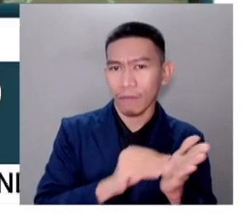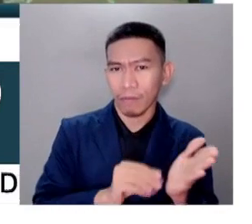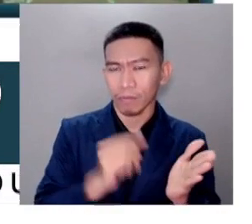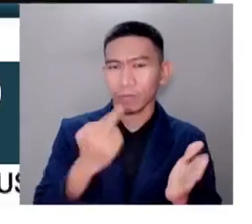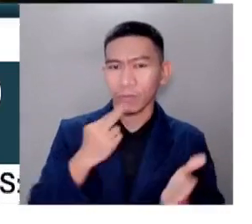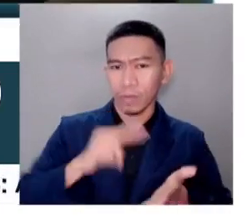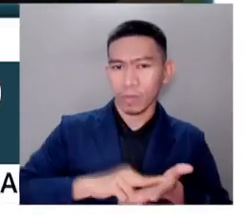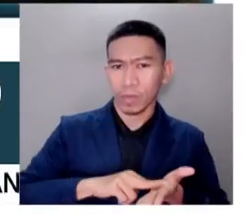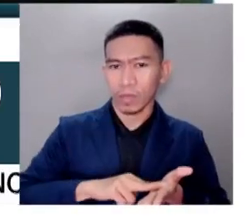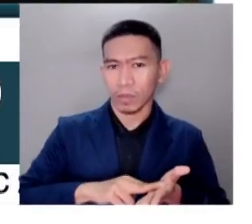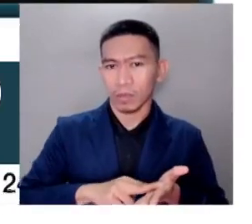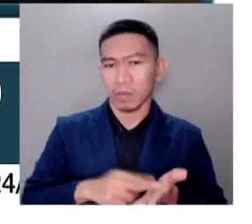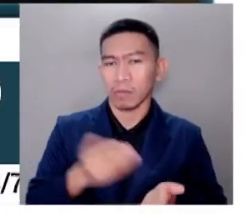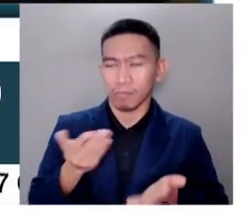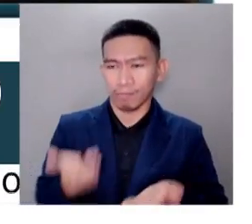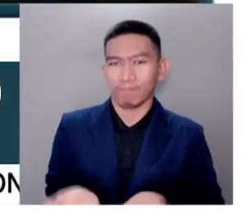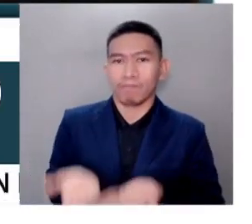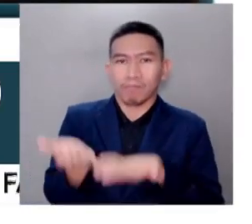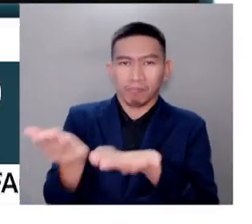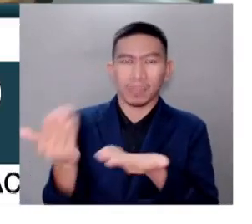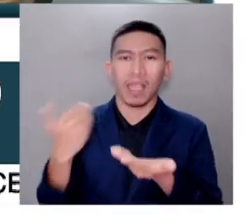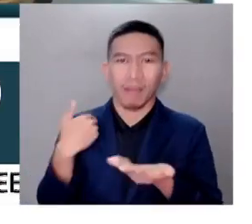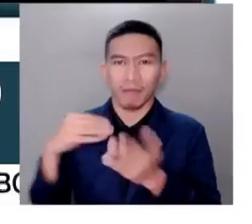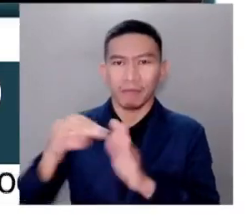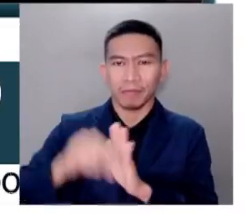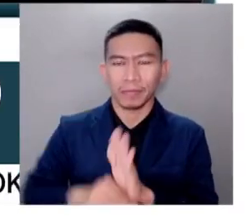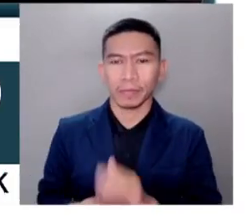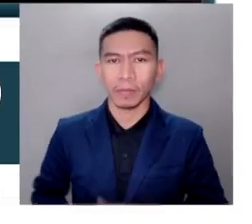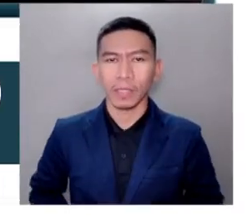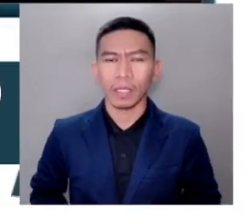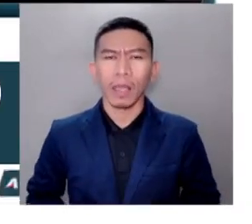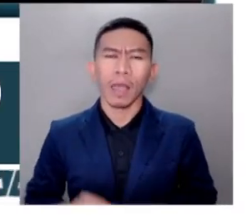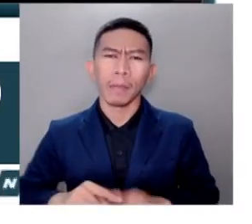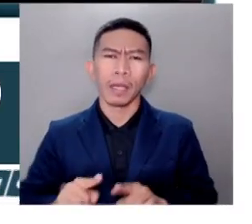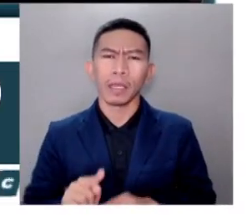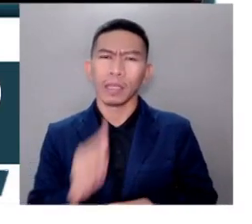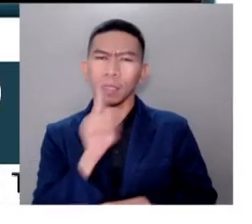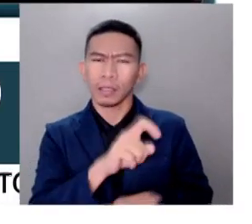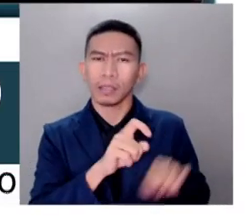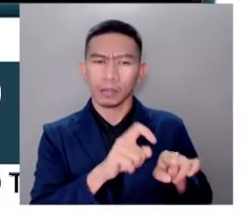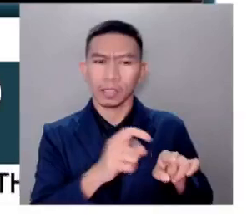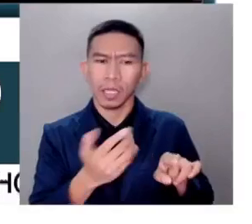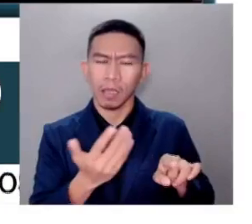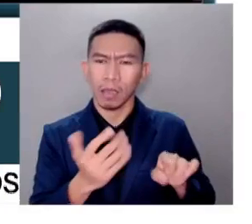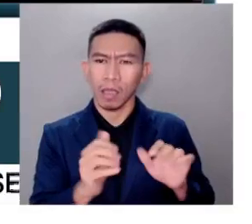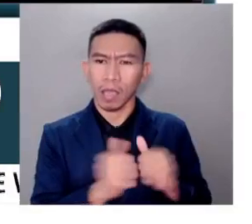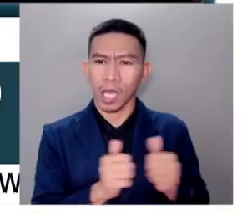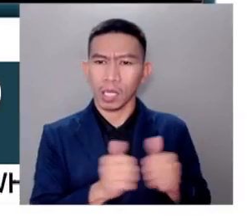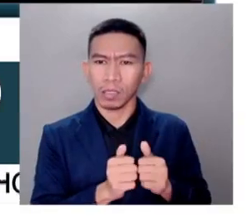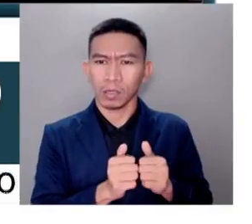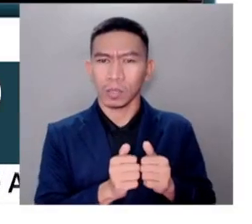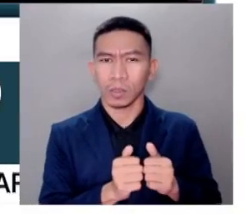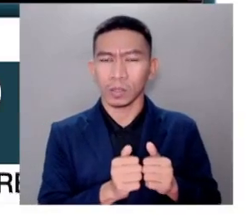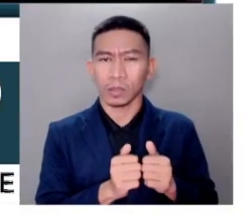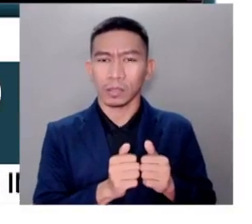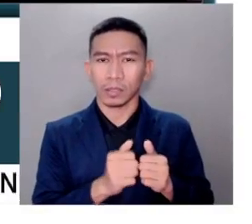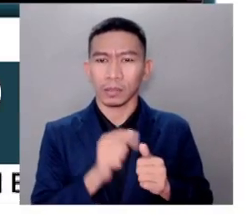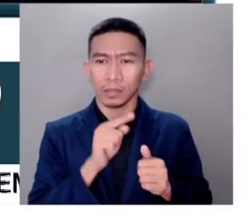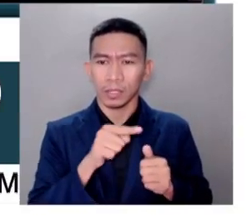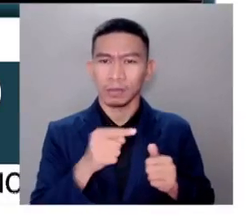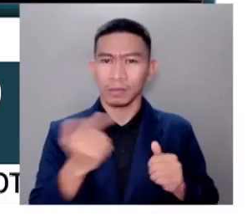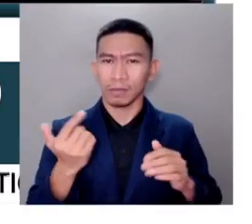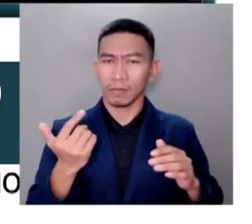we've made many recommendations. But here's the thing, Commissioner, how do you then reconcile